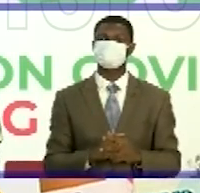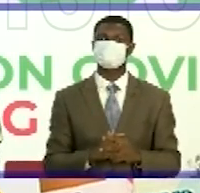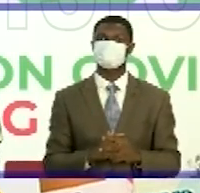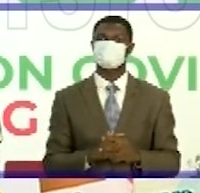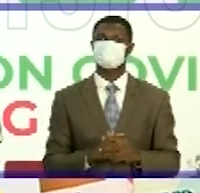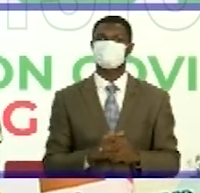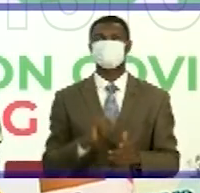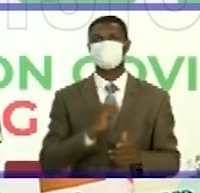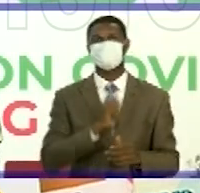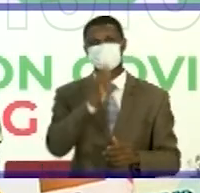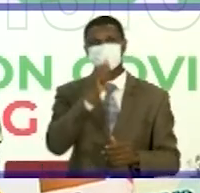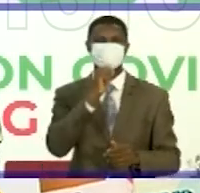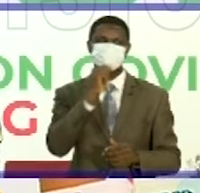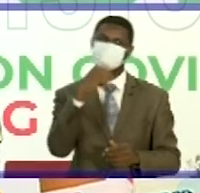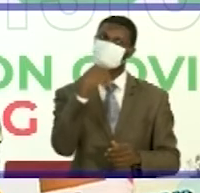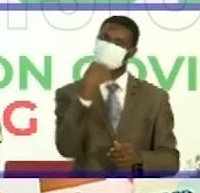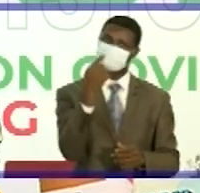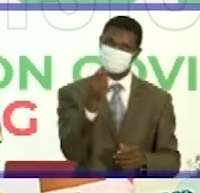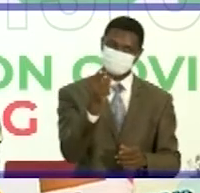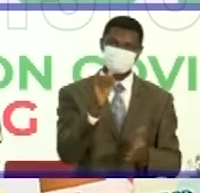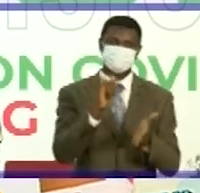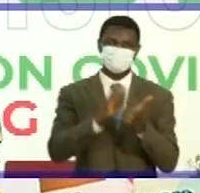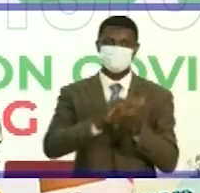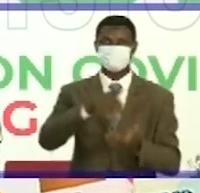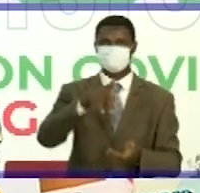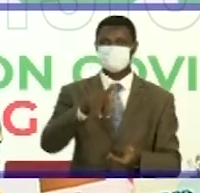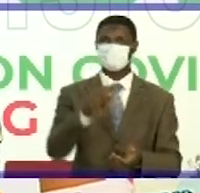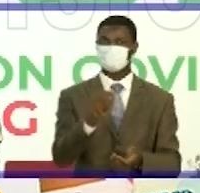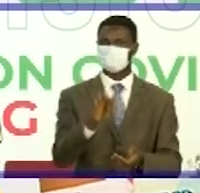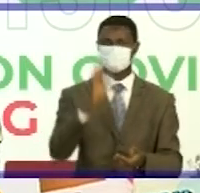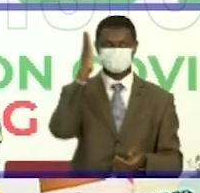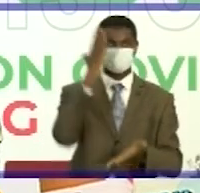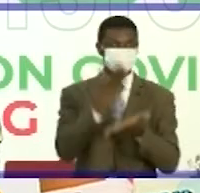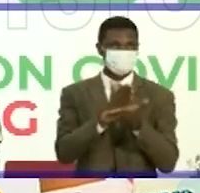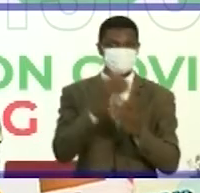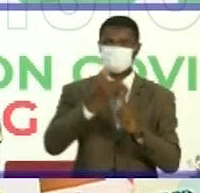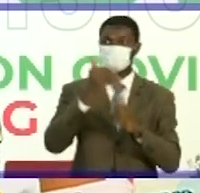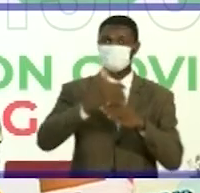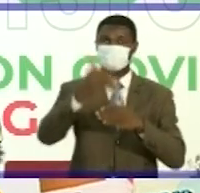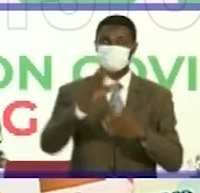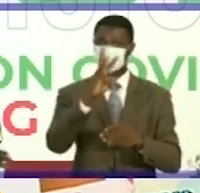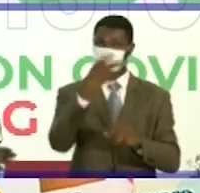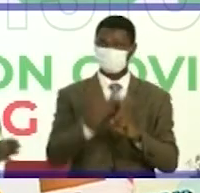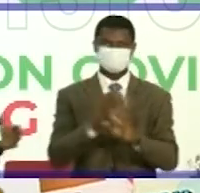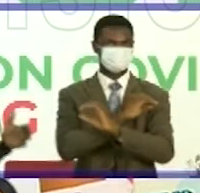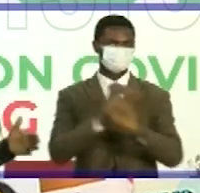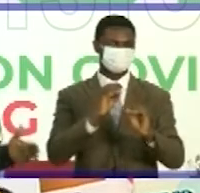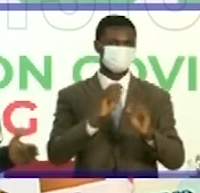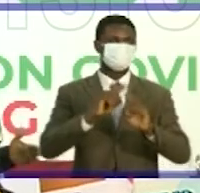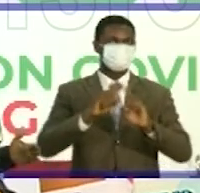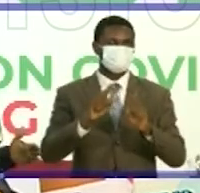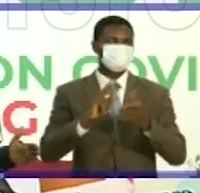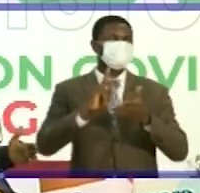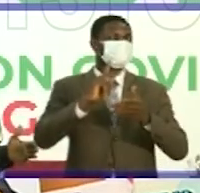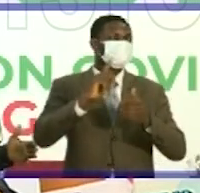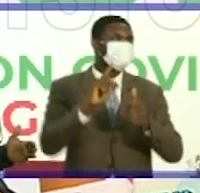I'm not telling you that the life of the PTF will terminate after 6 months. No, that's not what I'm saying. I'm saying that the first set of